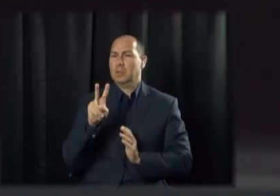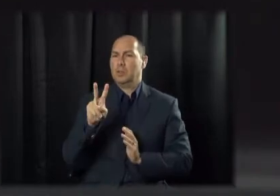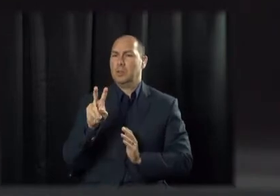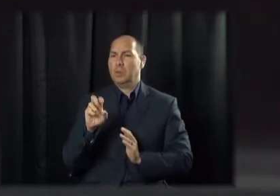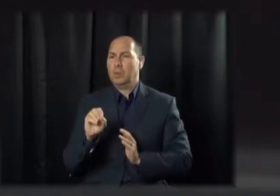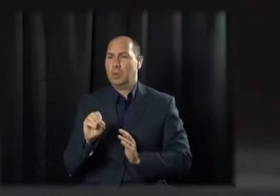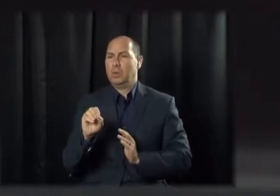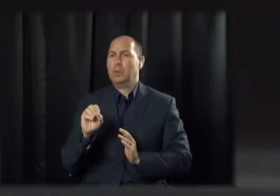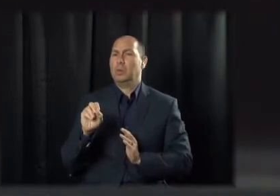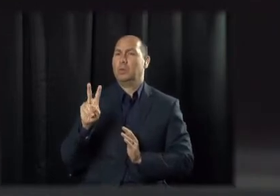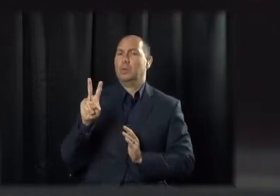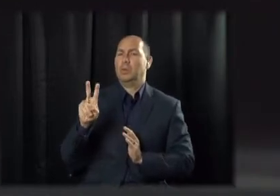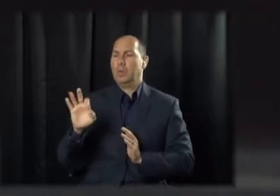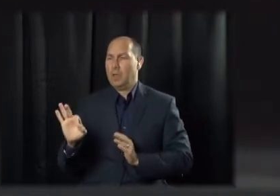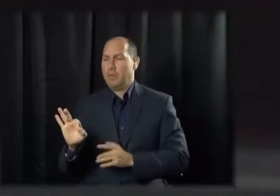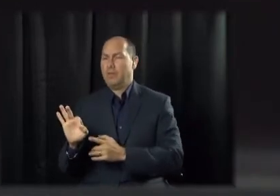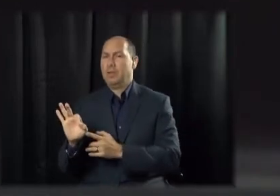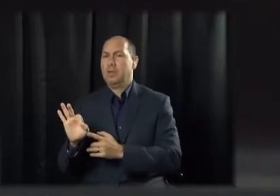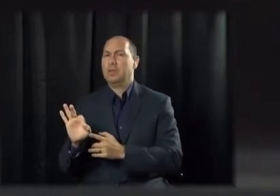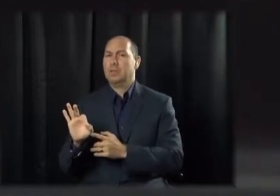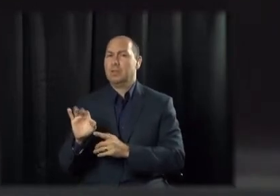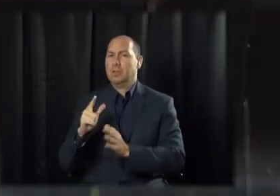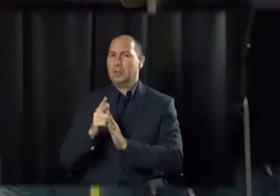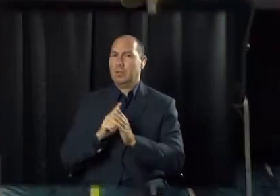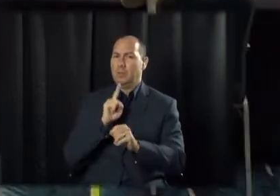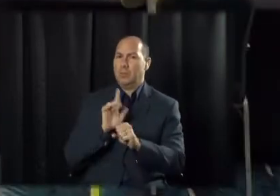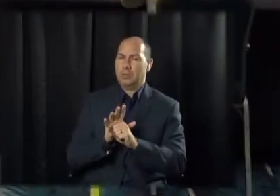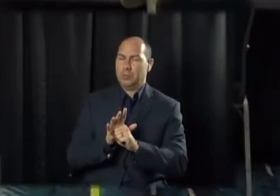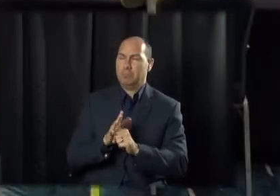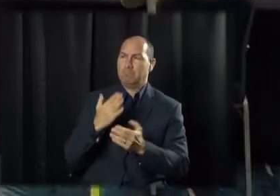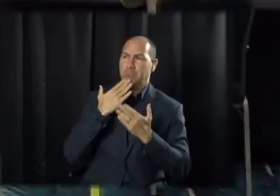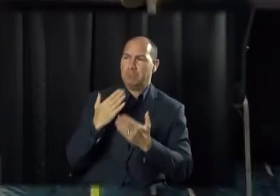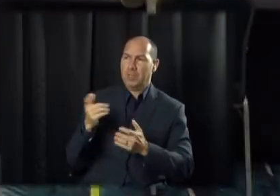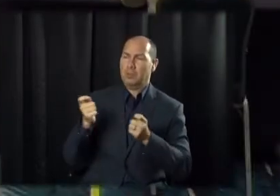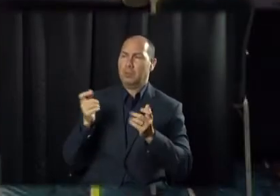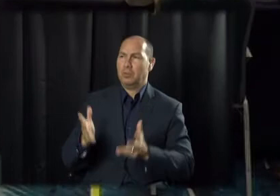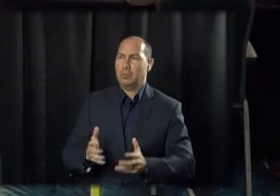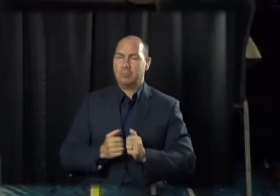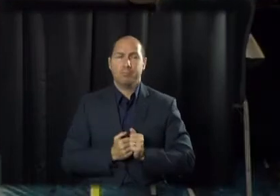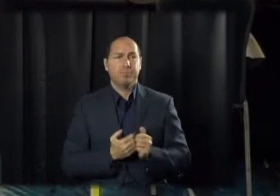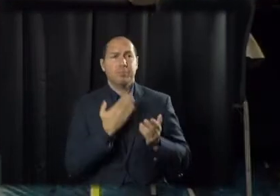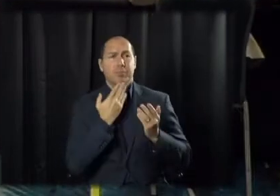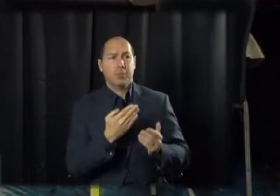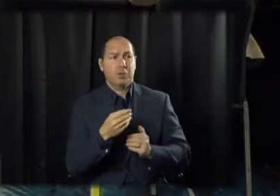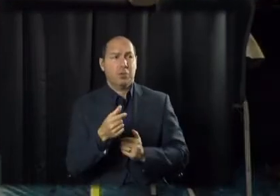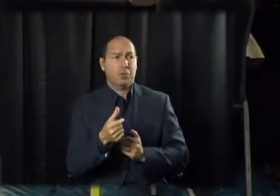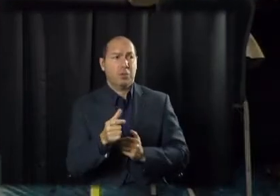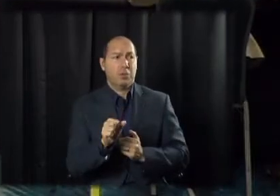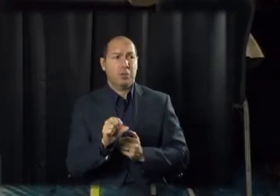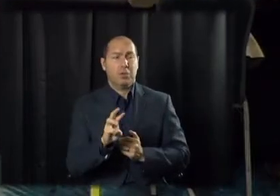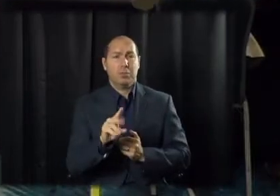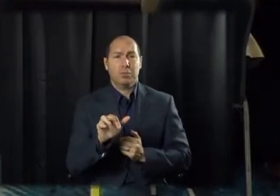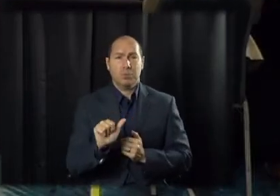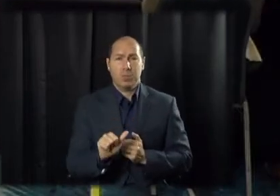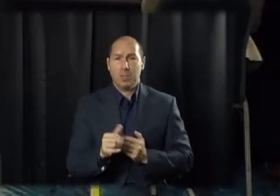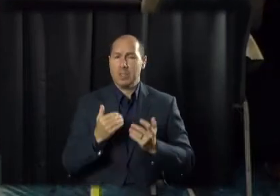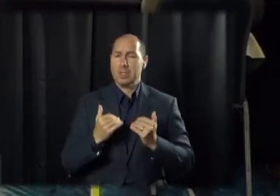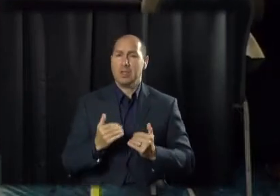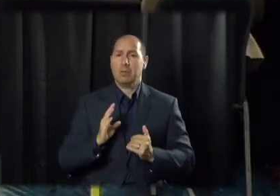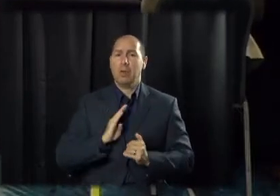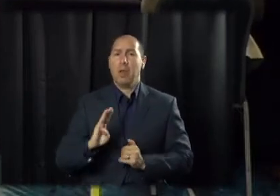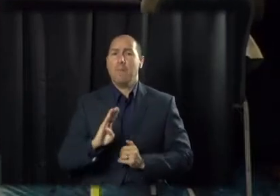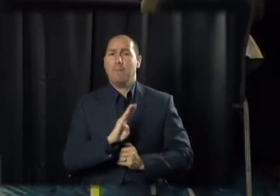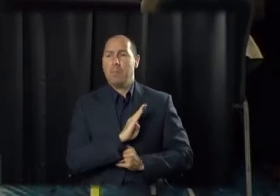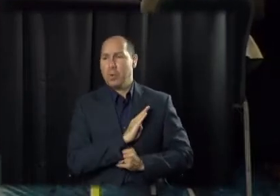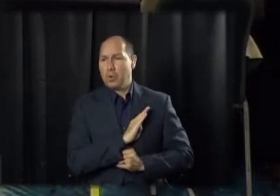PROMESA. Thank you, Mr. Chair. Thank you, Germán. We'll now go to board comments on either